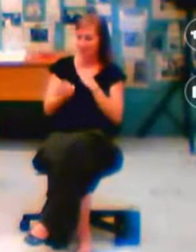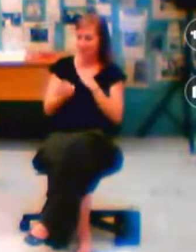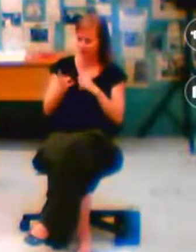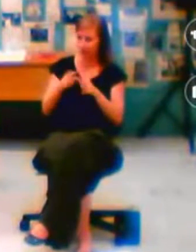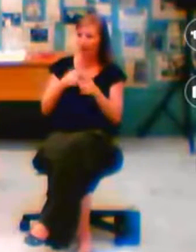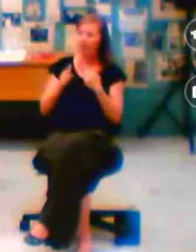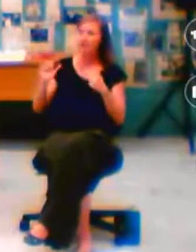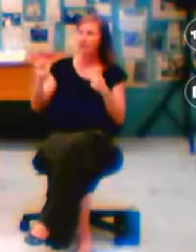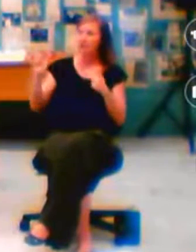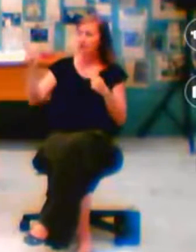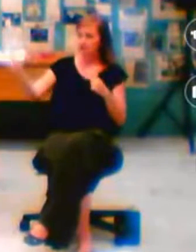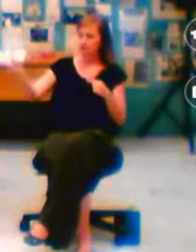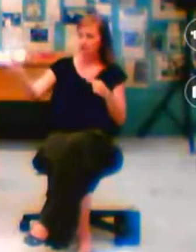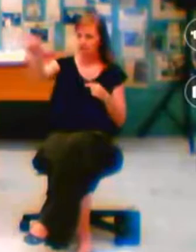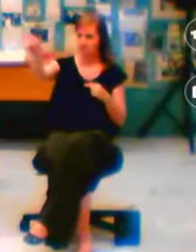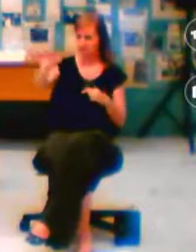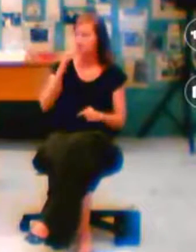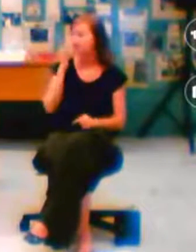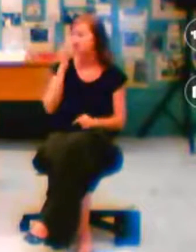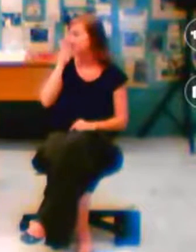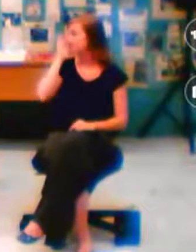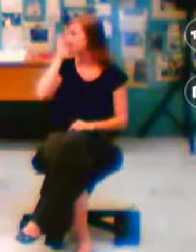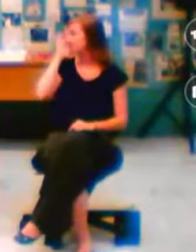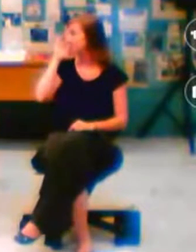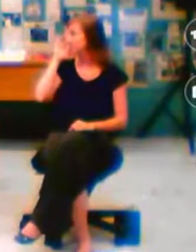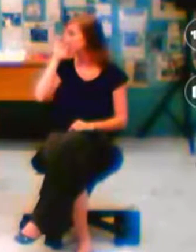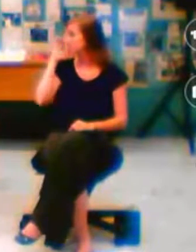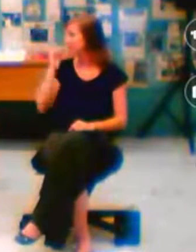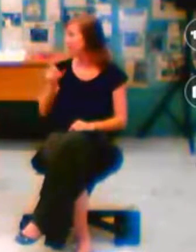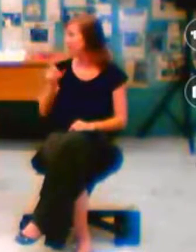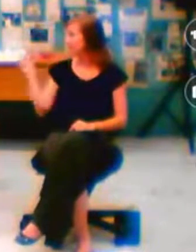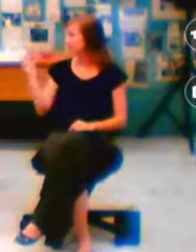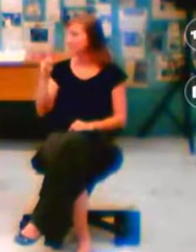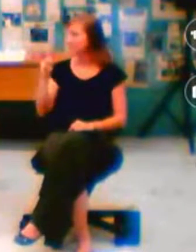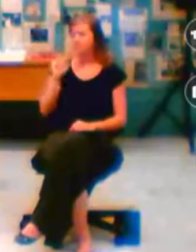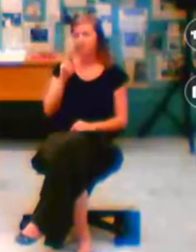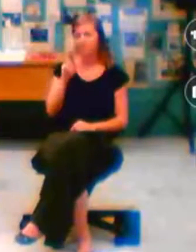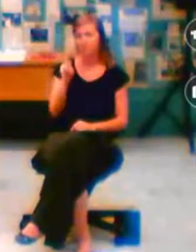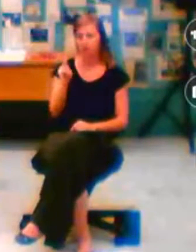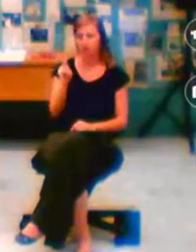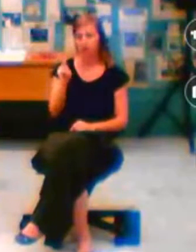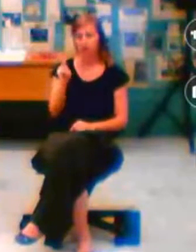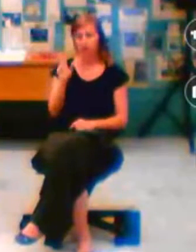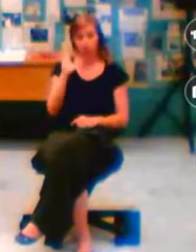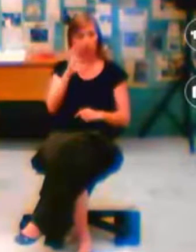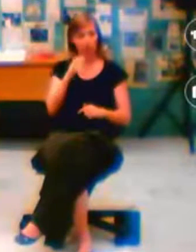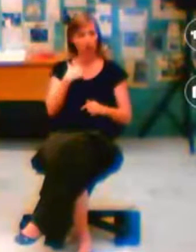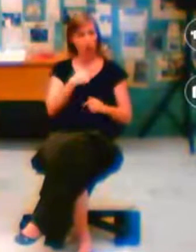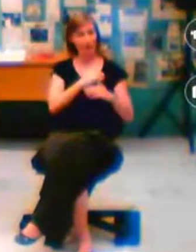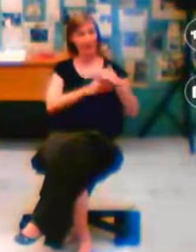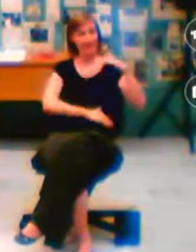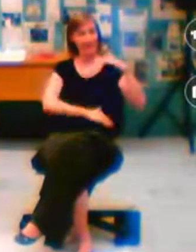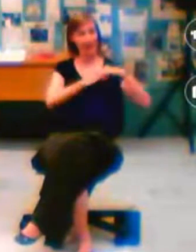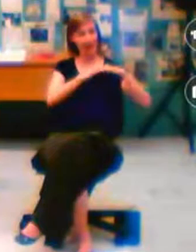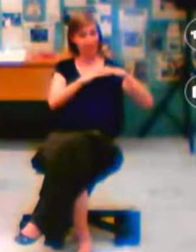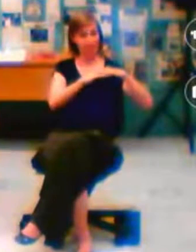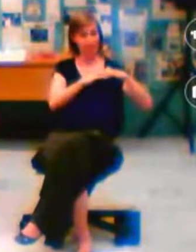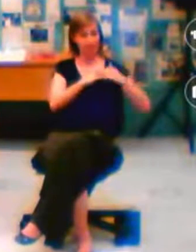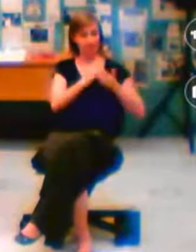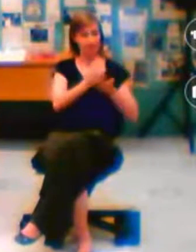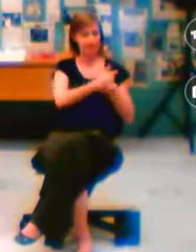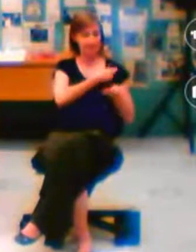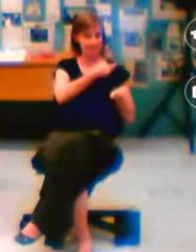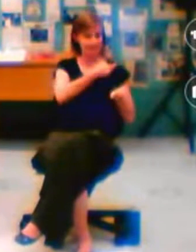assumptions in order to know how good those cost estimates are. We'll try giving Mark short on his last couple, and then we have one question up front and one back.